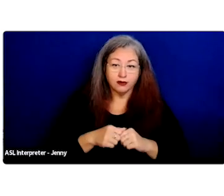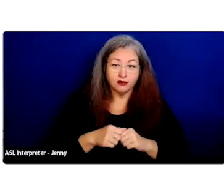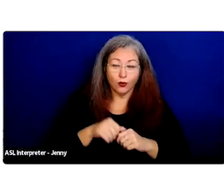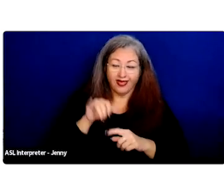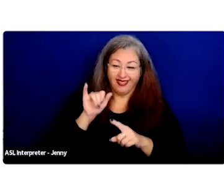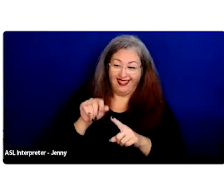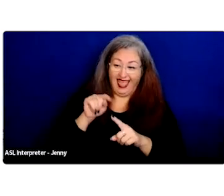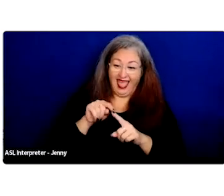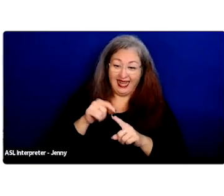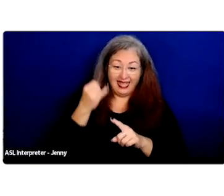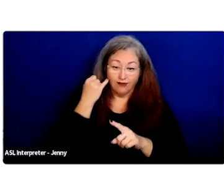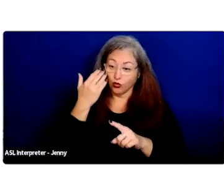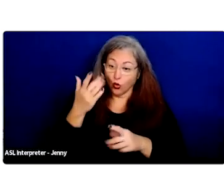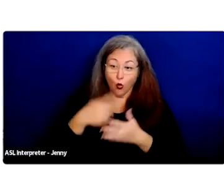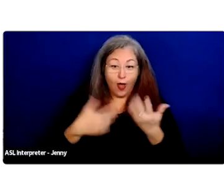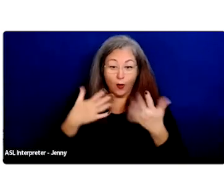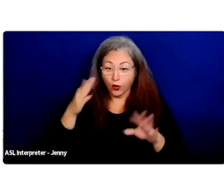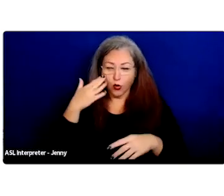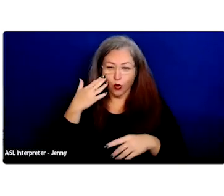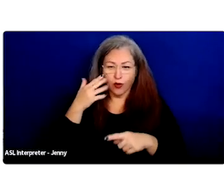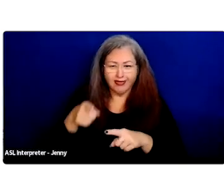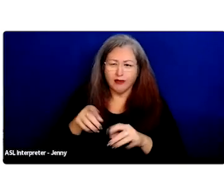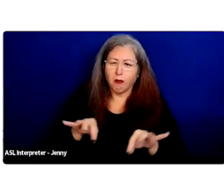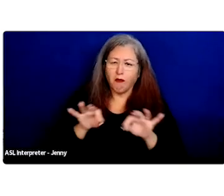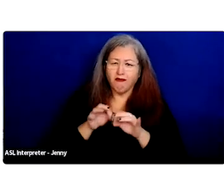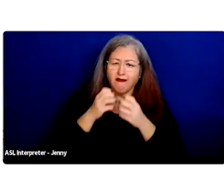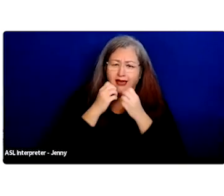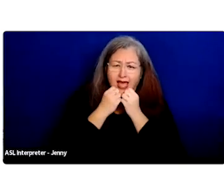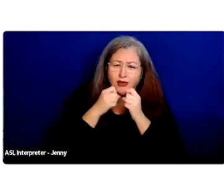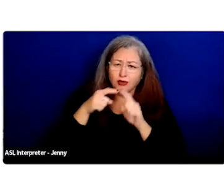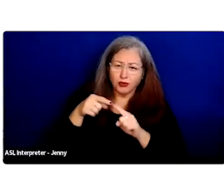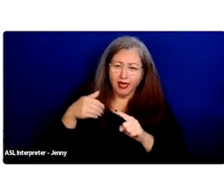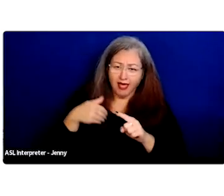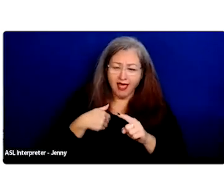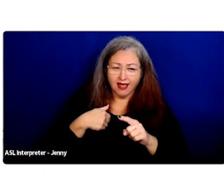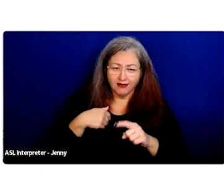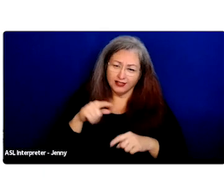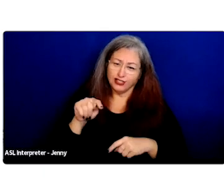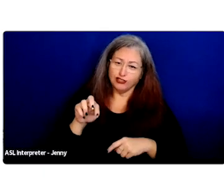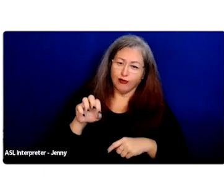is treasure, right? And that is treasure.